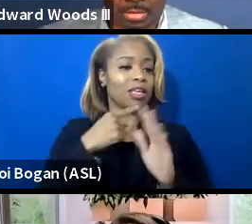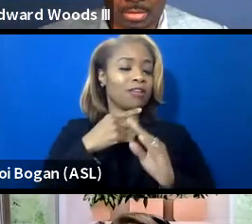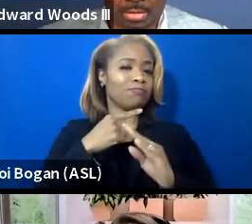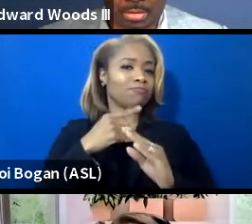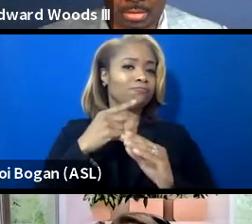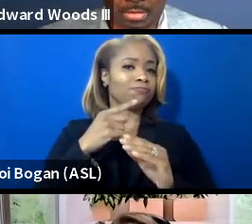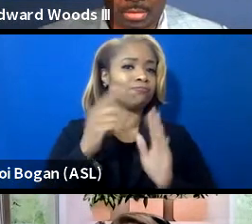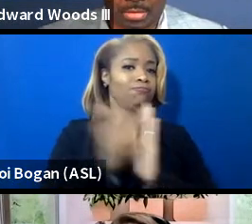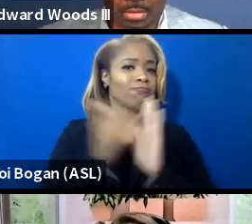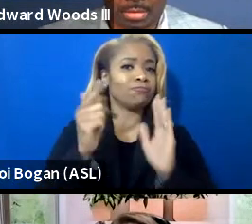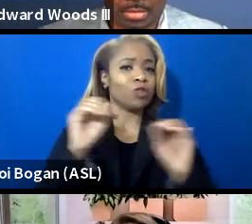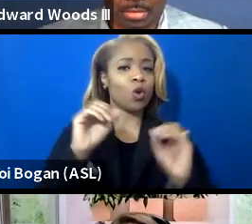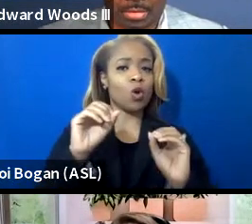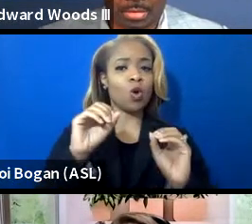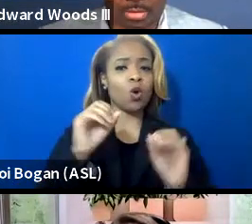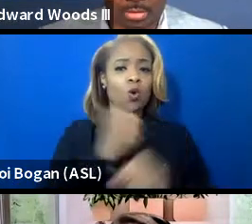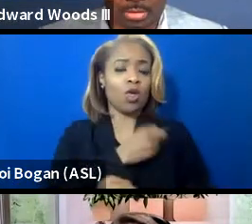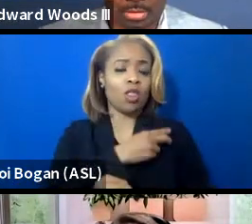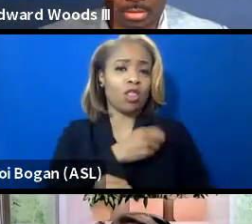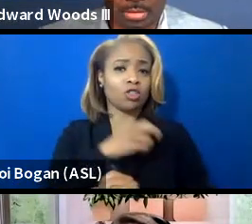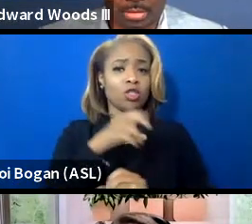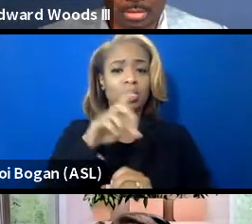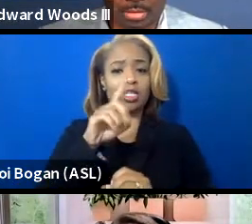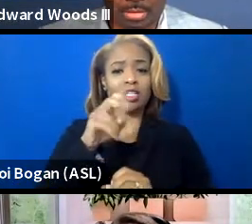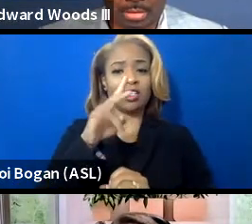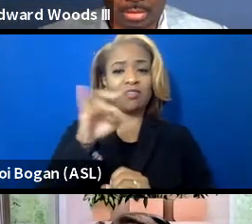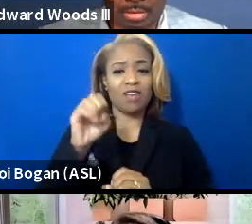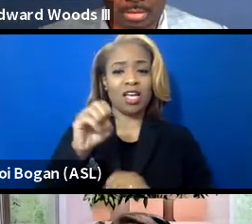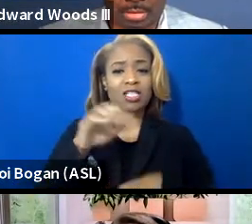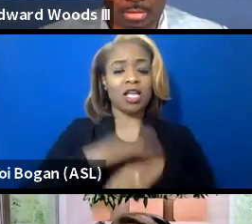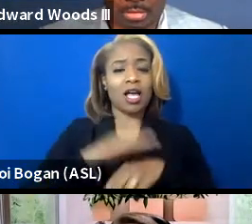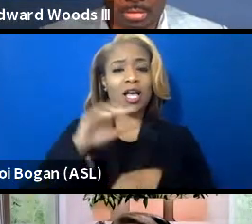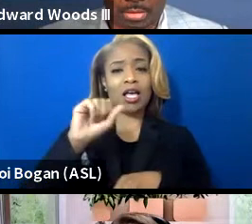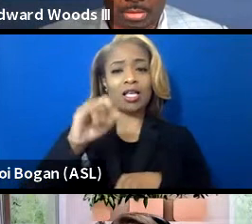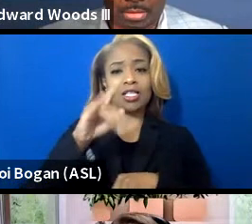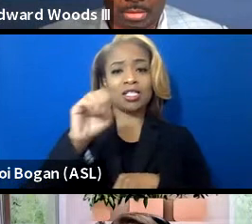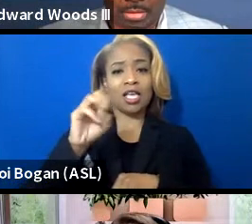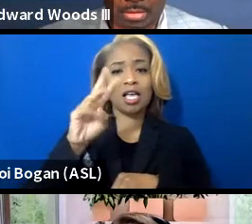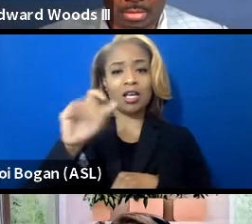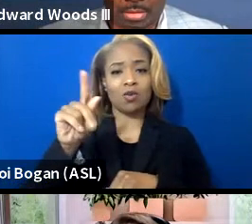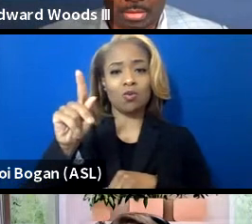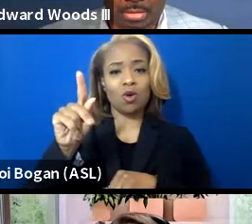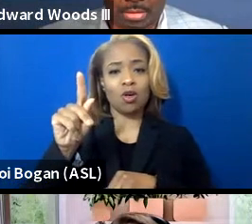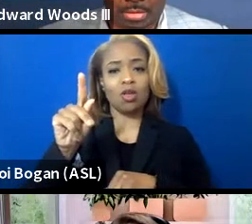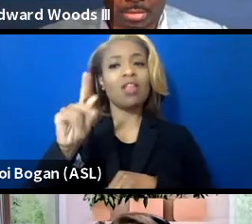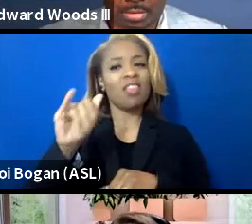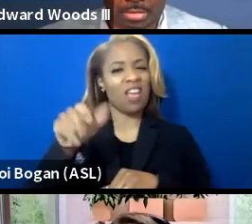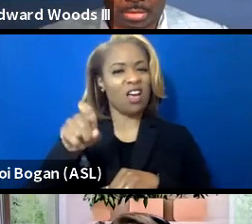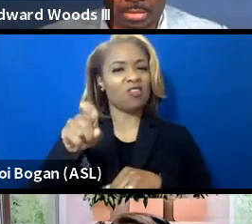on public sidewalks, that would need to be modified in the ordinance for people with disabilities who use